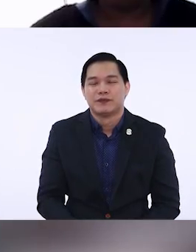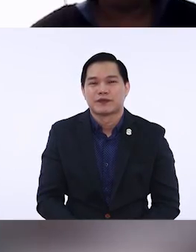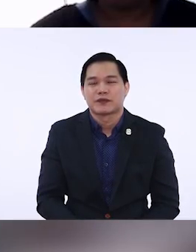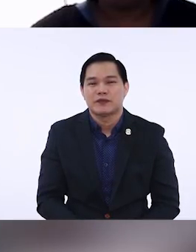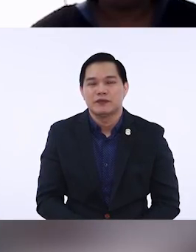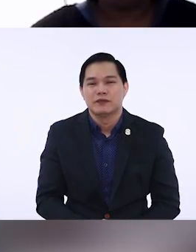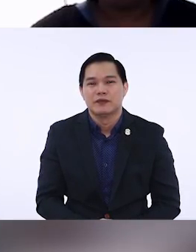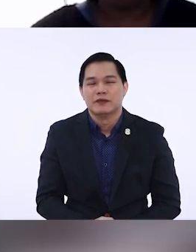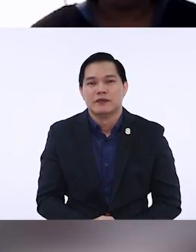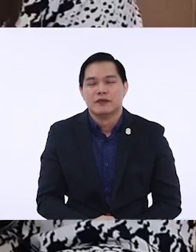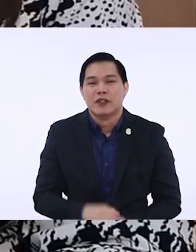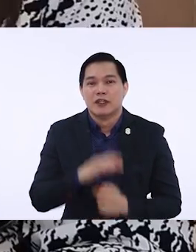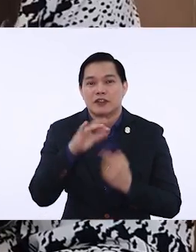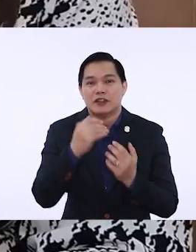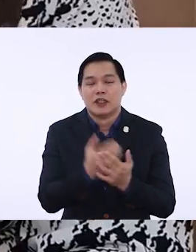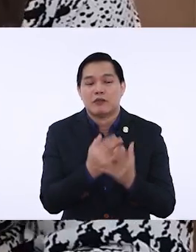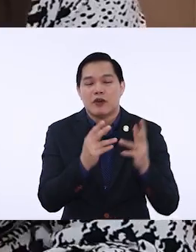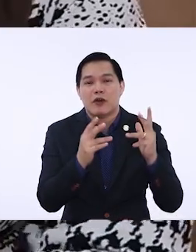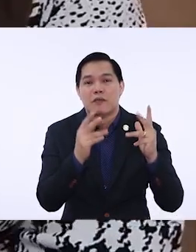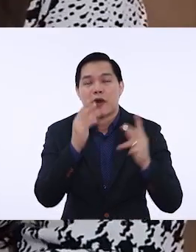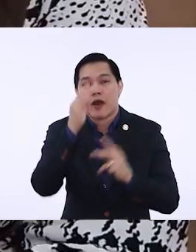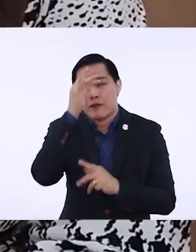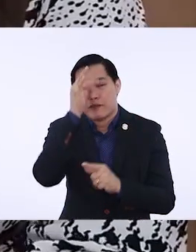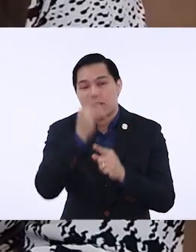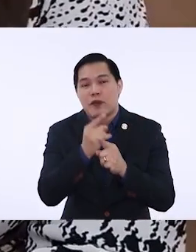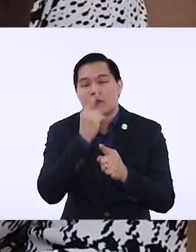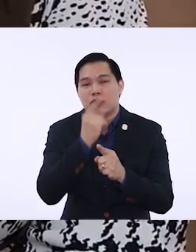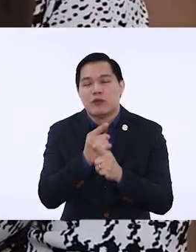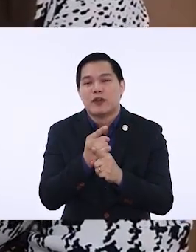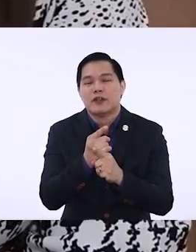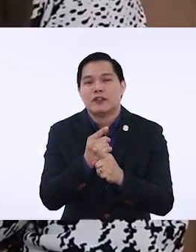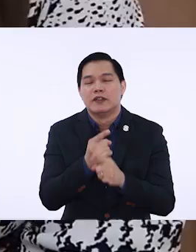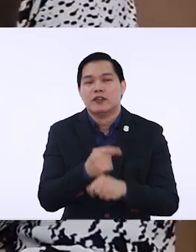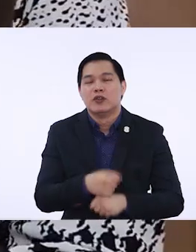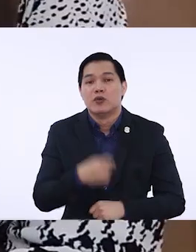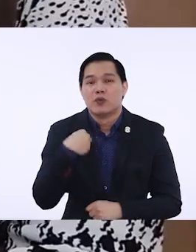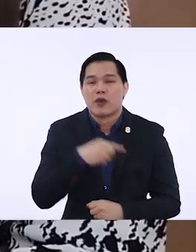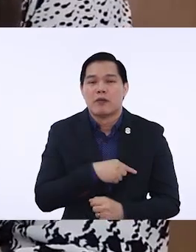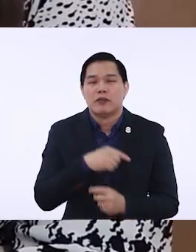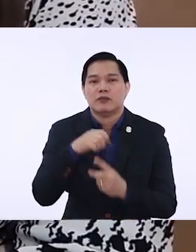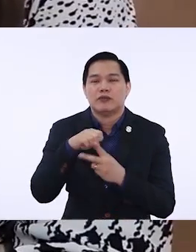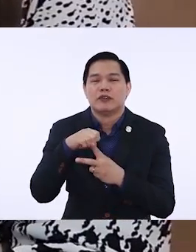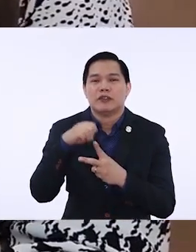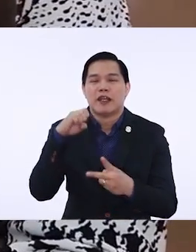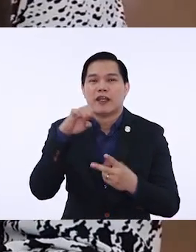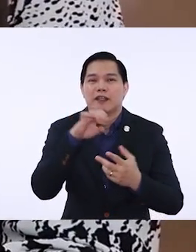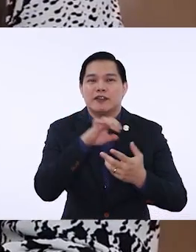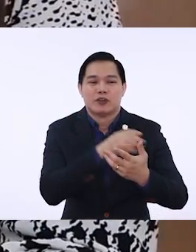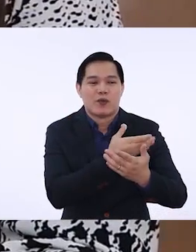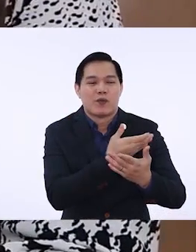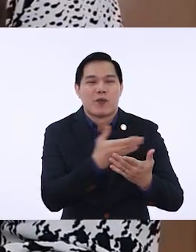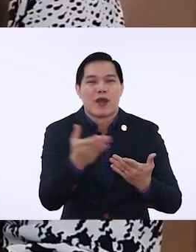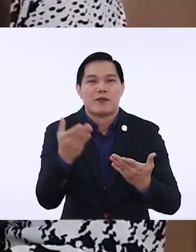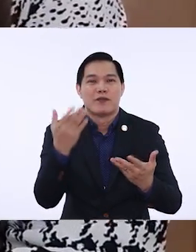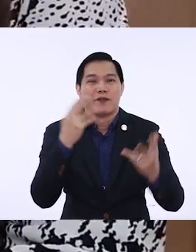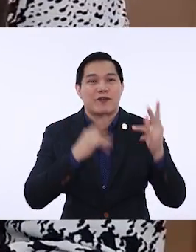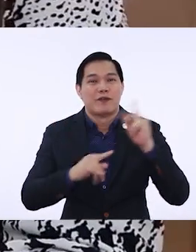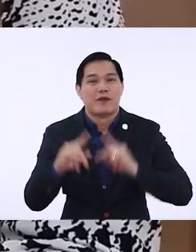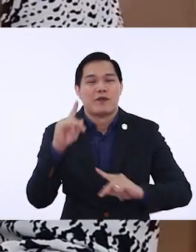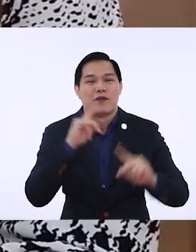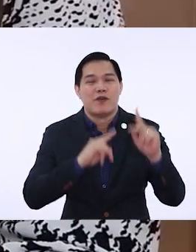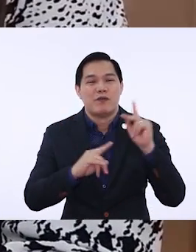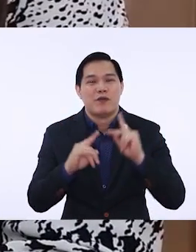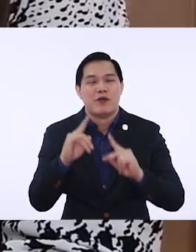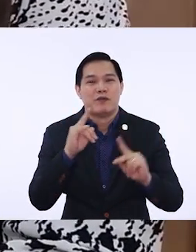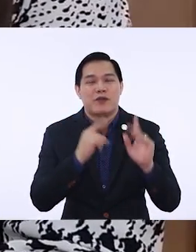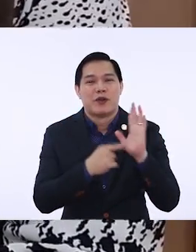po. We had to select a particular song that we're going to perform in front of the brethren.